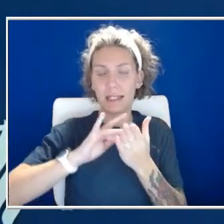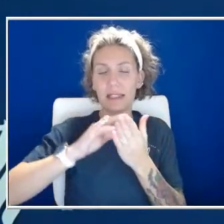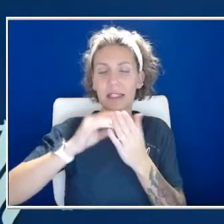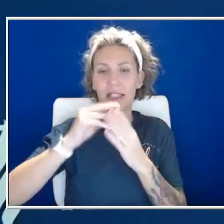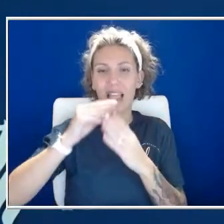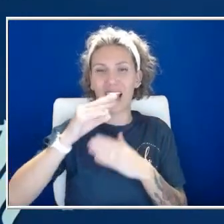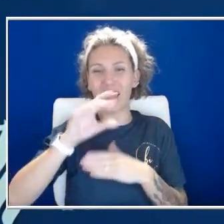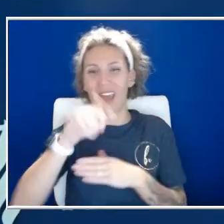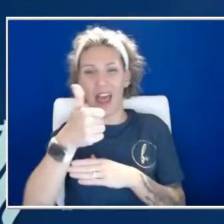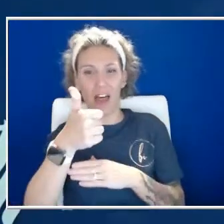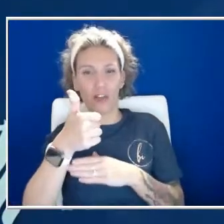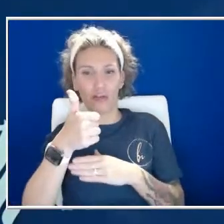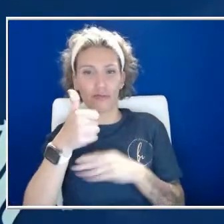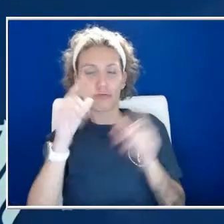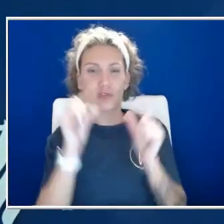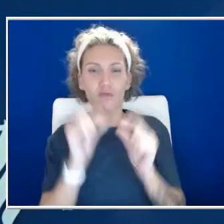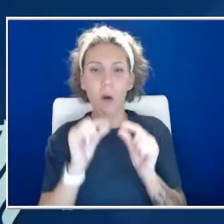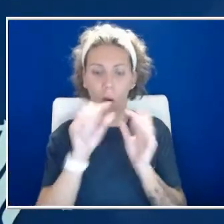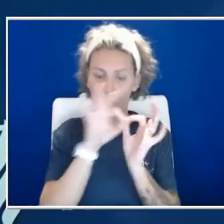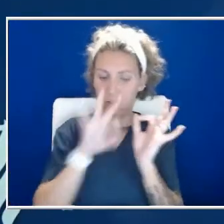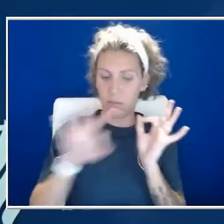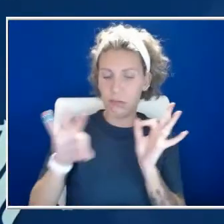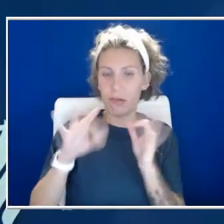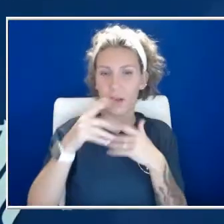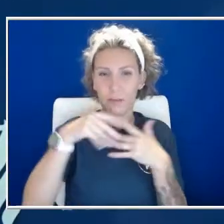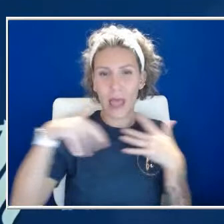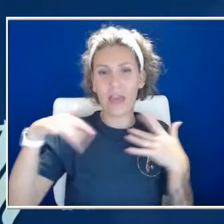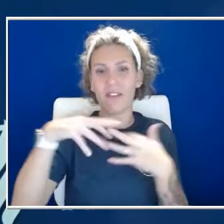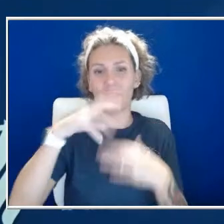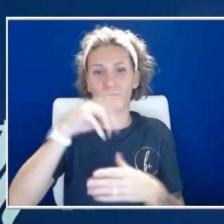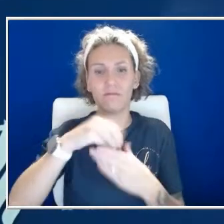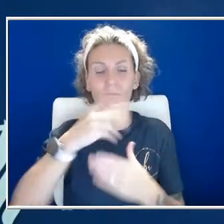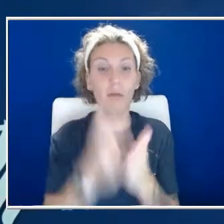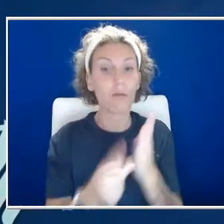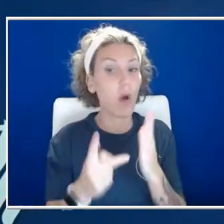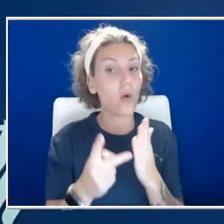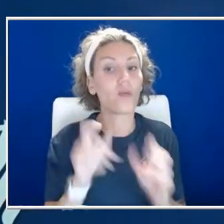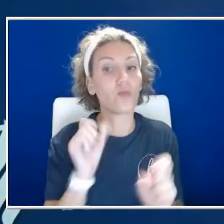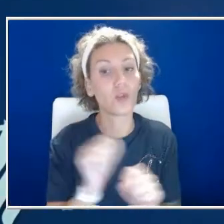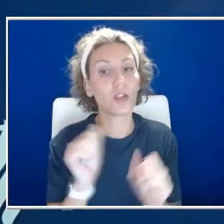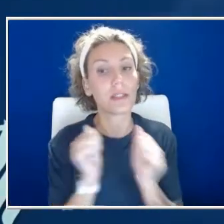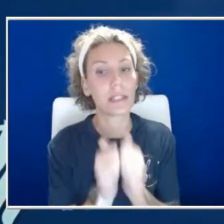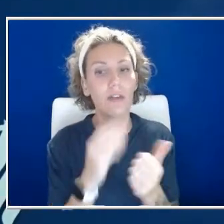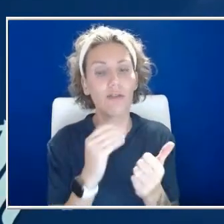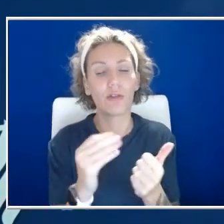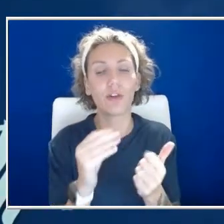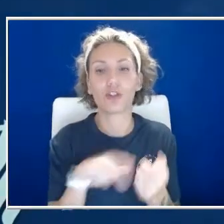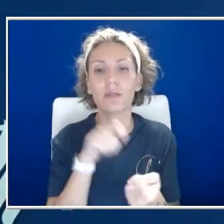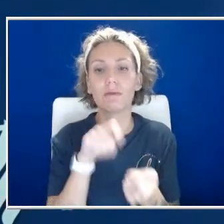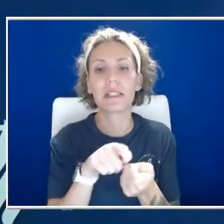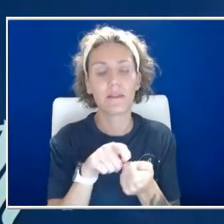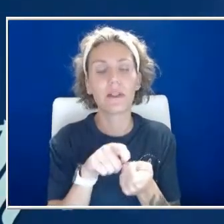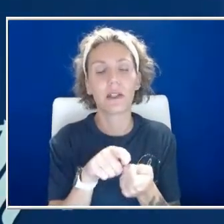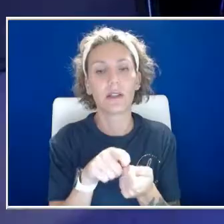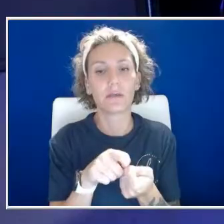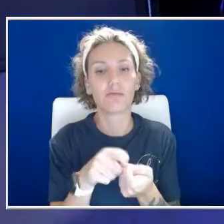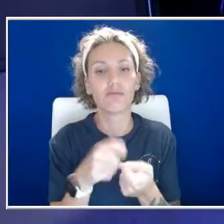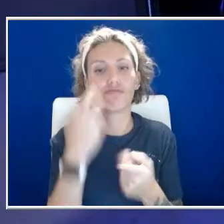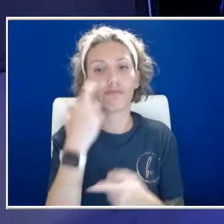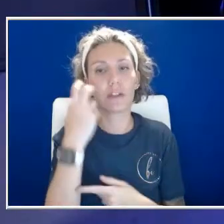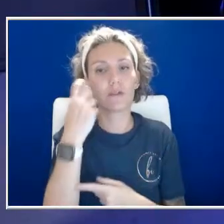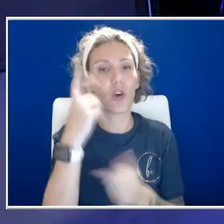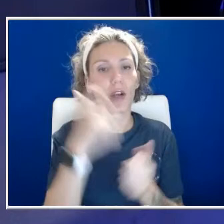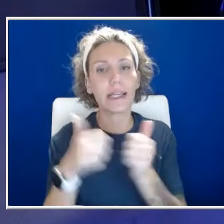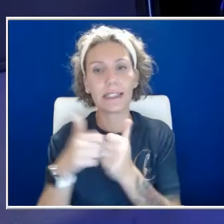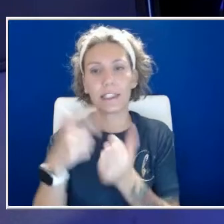may additionally be involved. Both of these things work together. And there's very specific indications for each one of these therapies. You know your